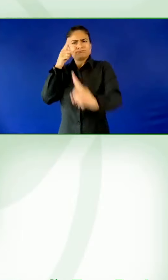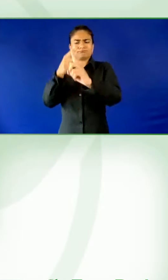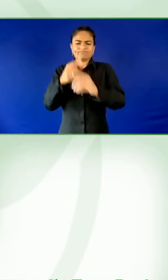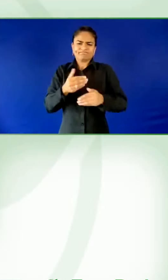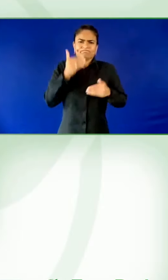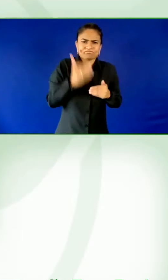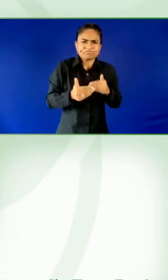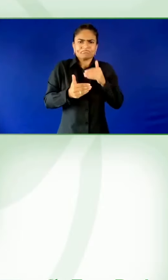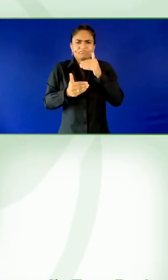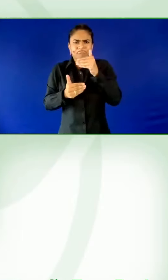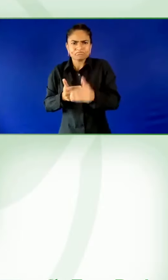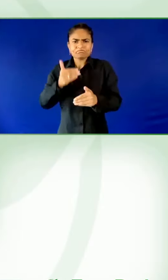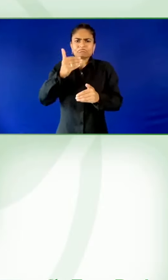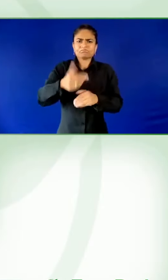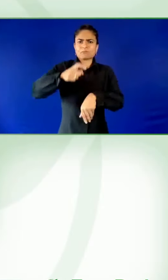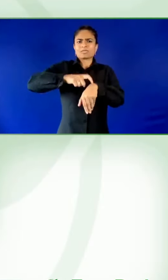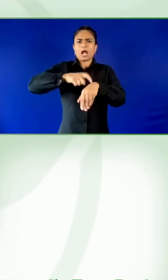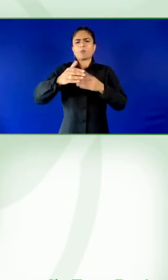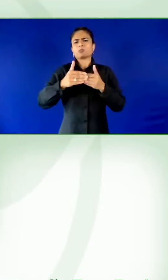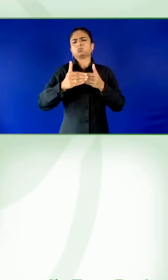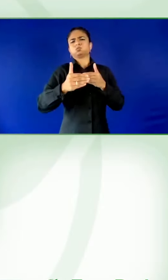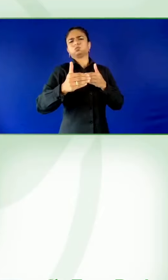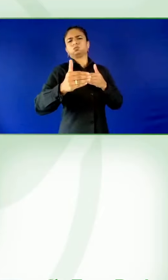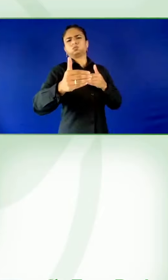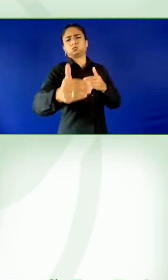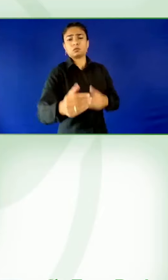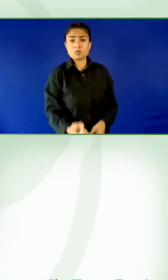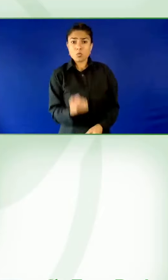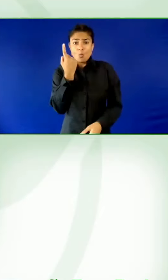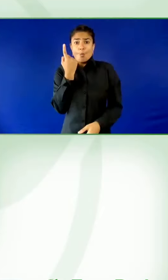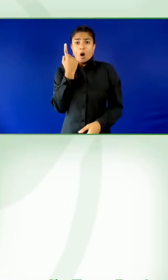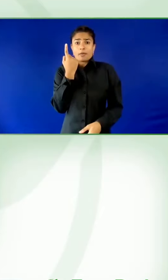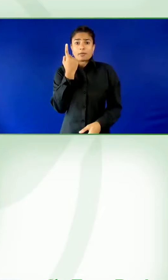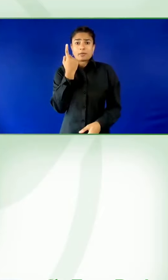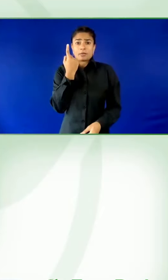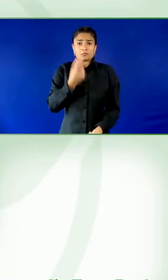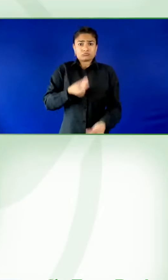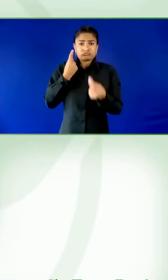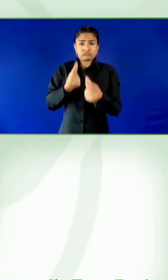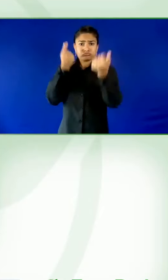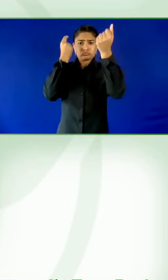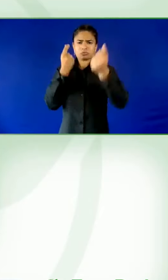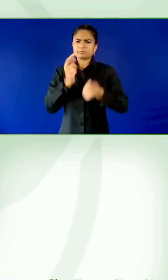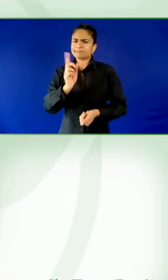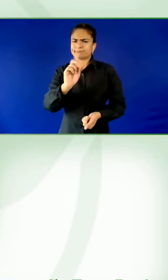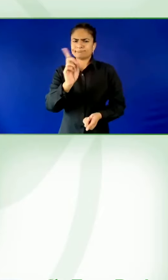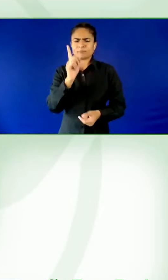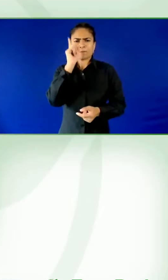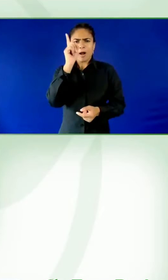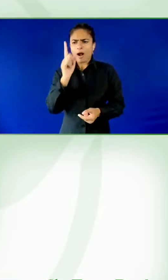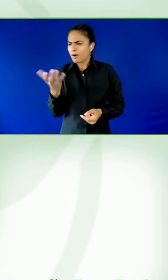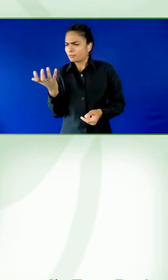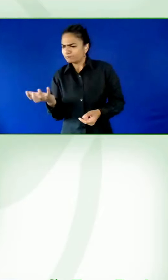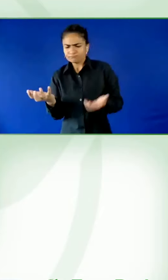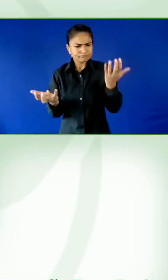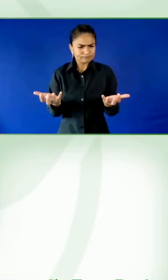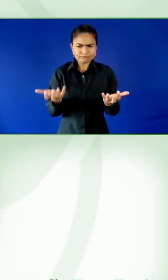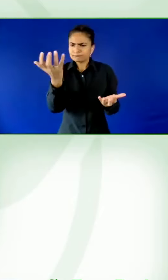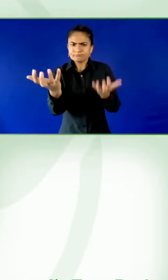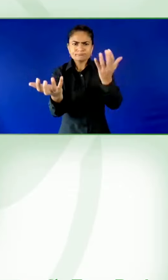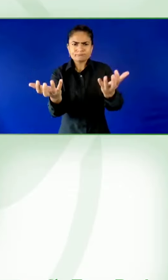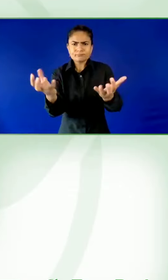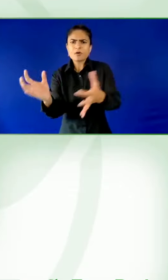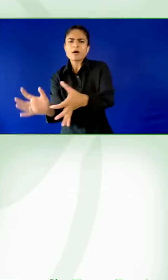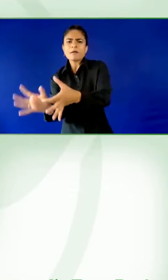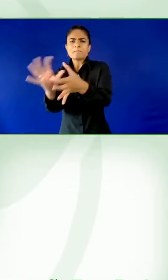collaboration in a more sustainable way and long term, because it needs these are big